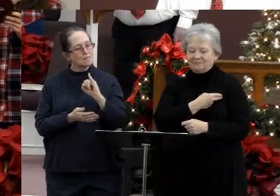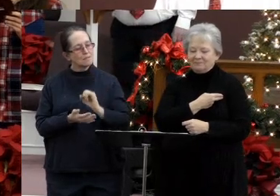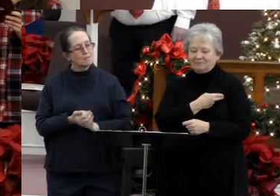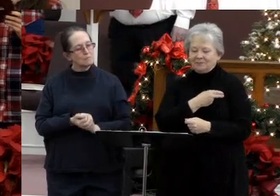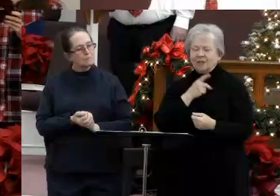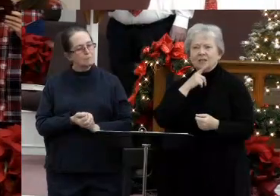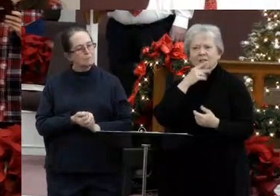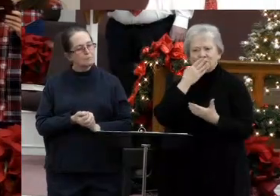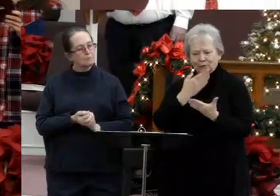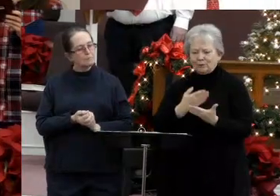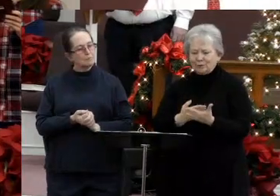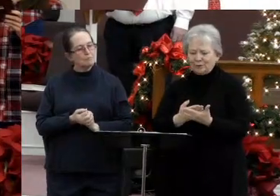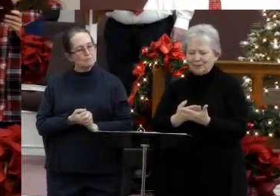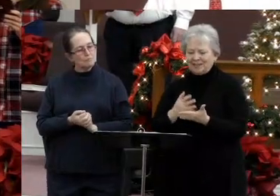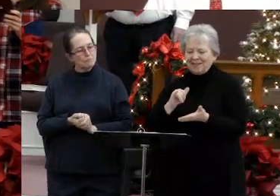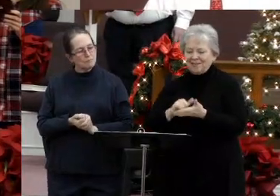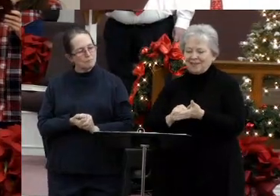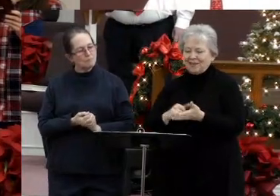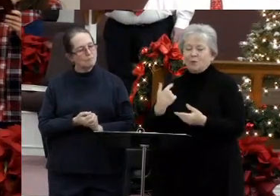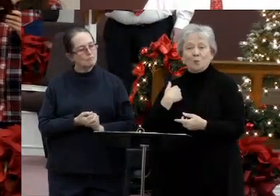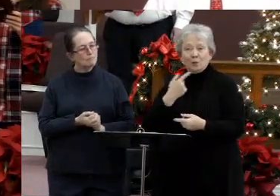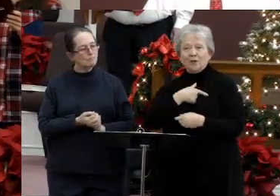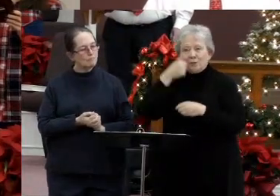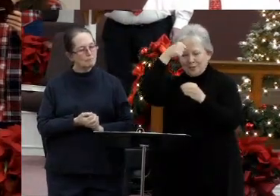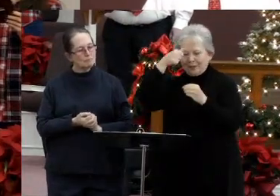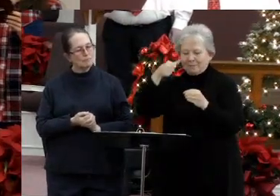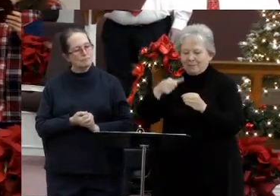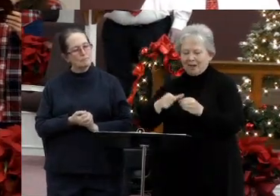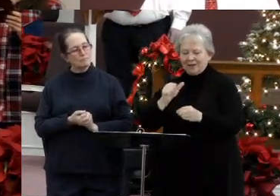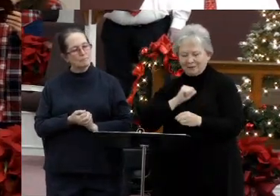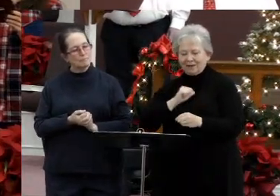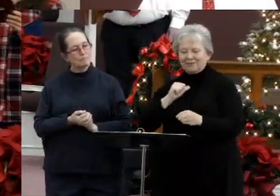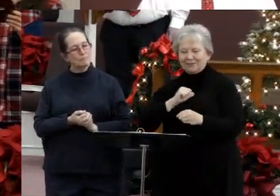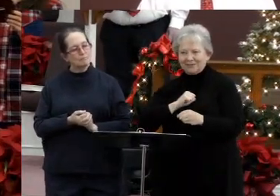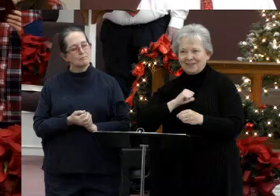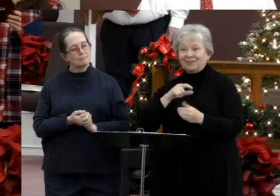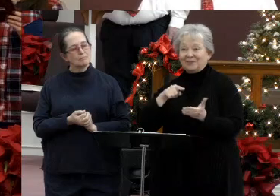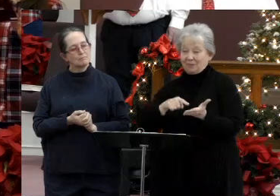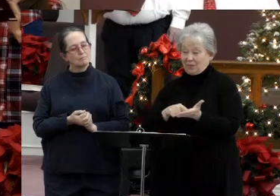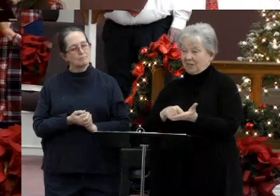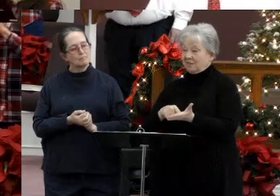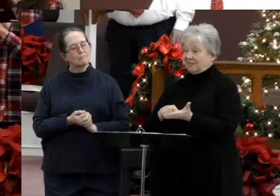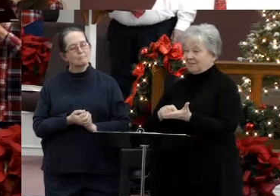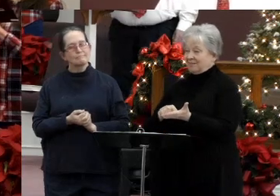midst. Is it good that we remind ourselves of this?